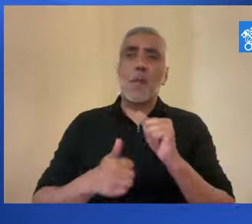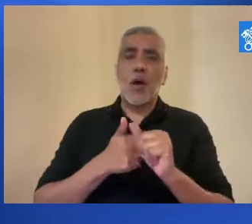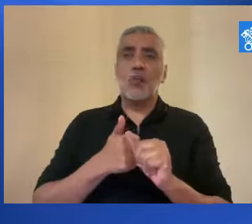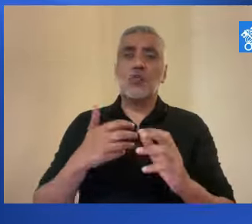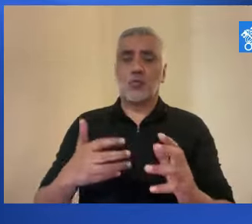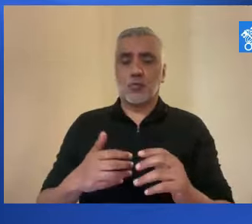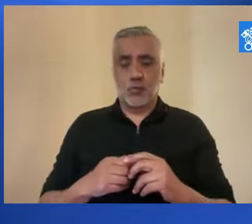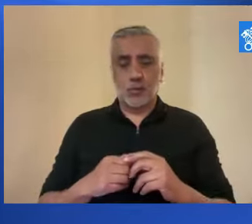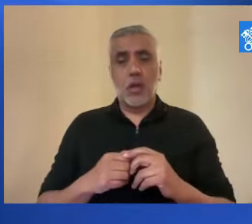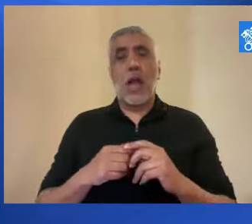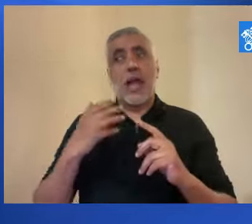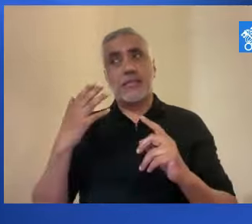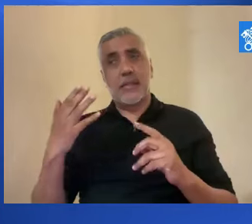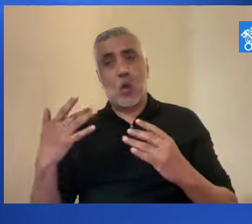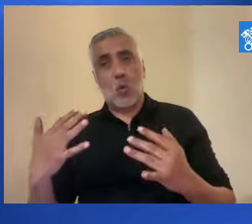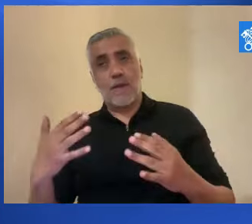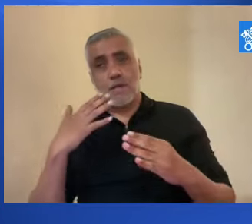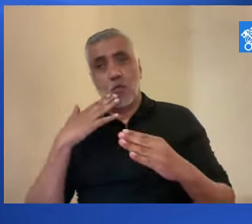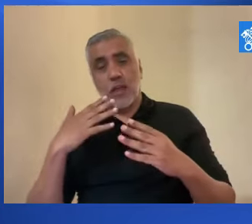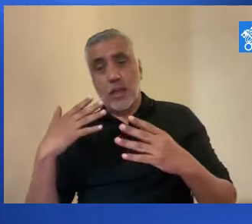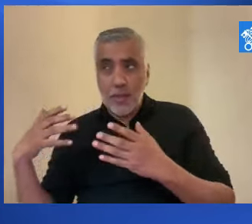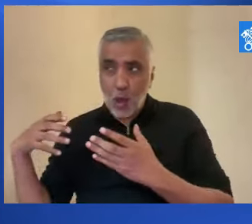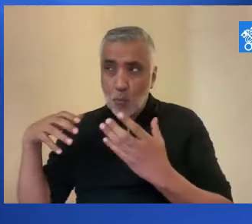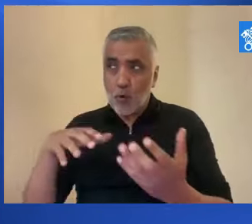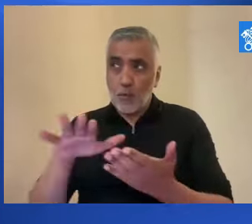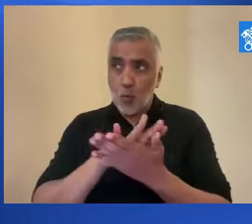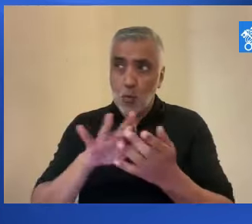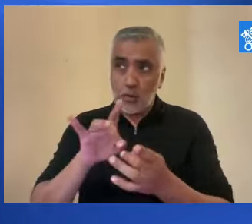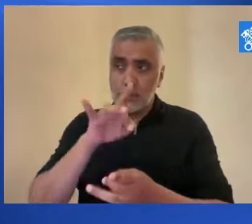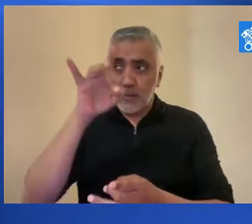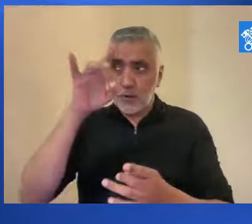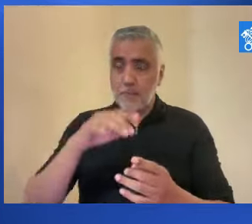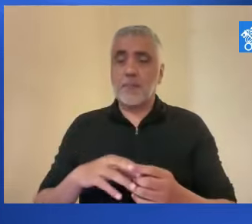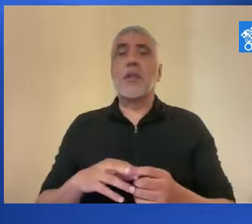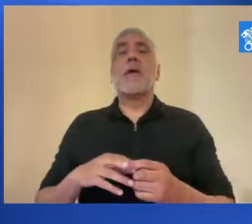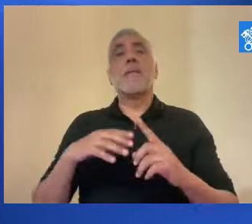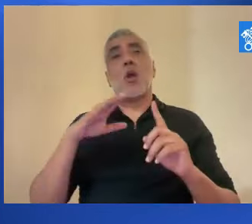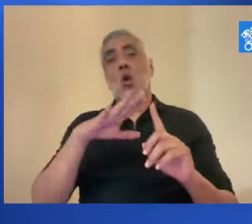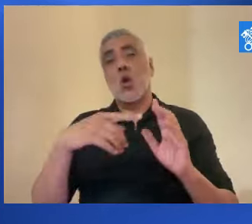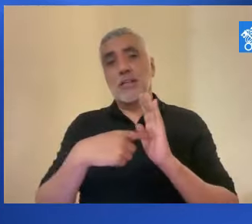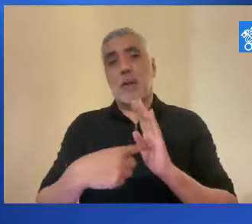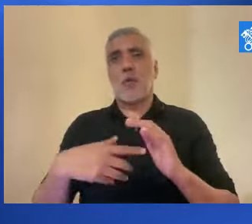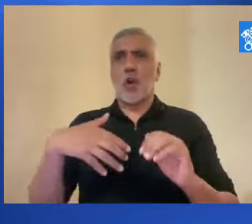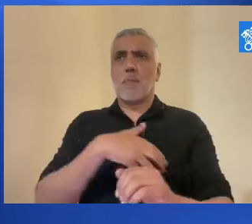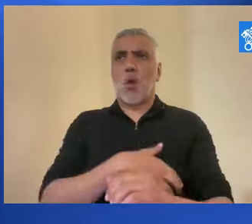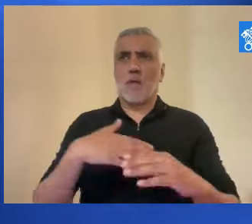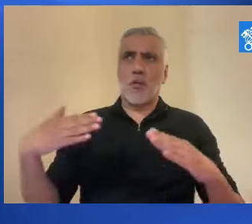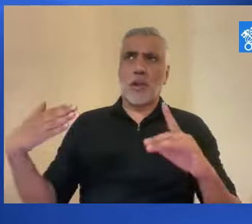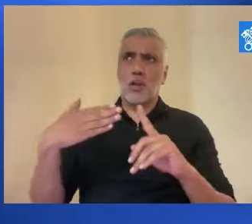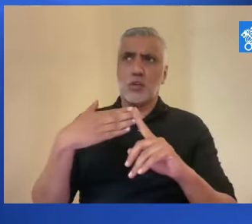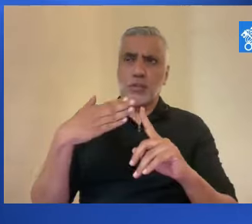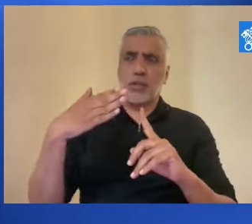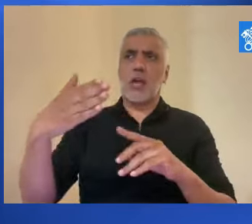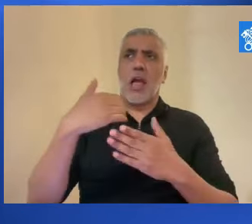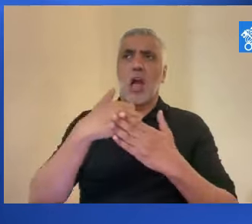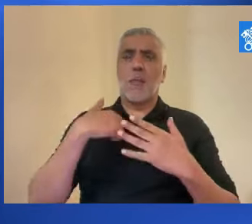Spirit. May her example and powerful intercession help us to overcome our temptations to pride, to follow